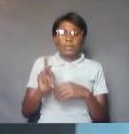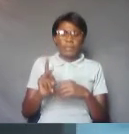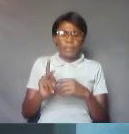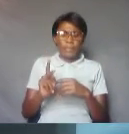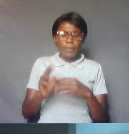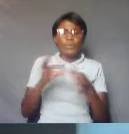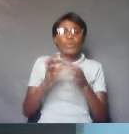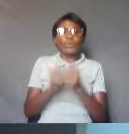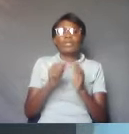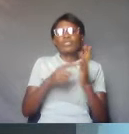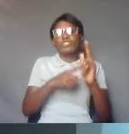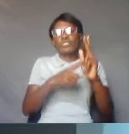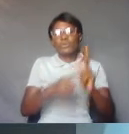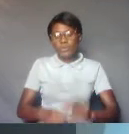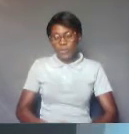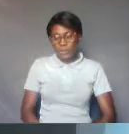Charlene.